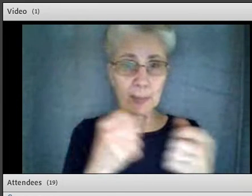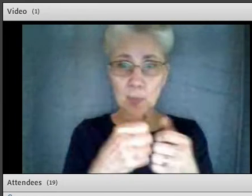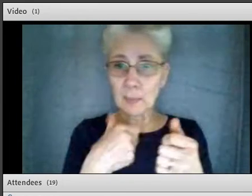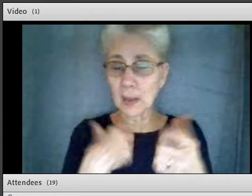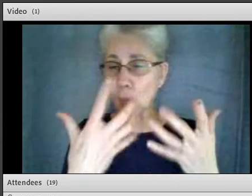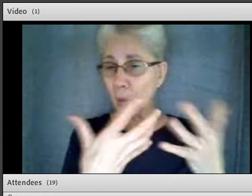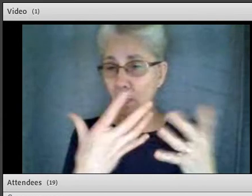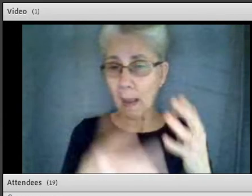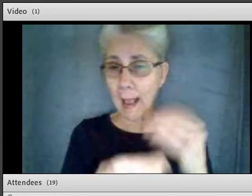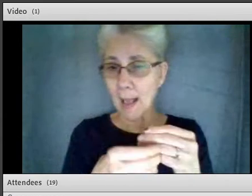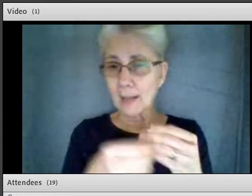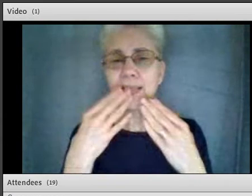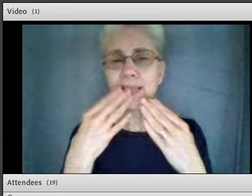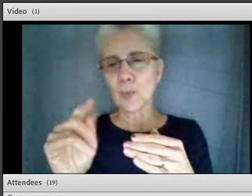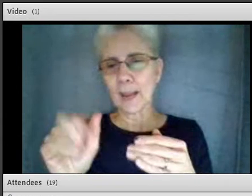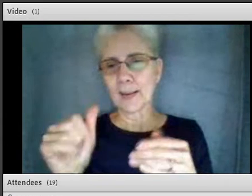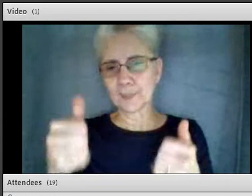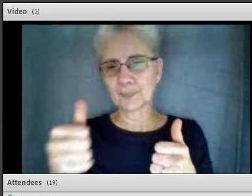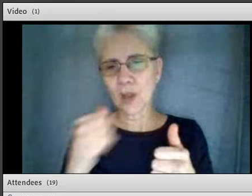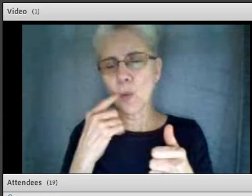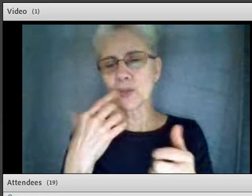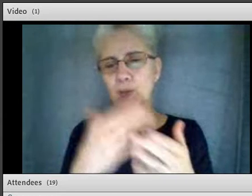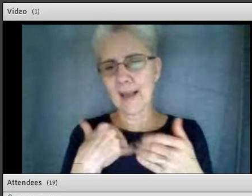It's always great to have you in a class.